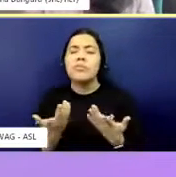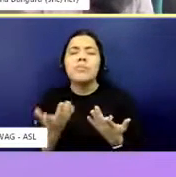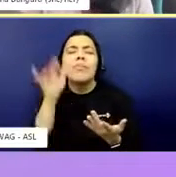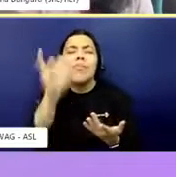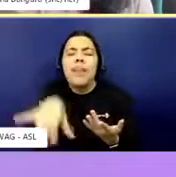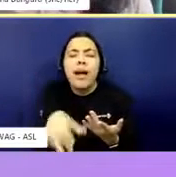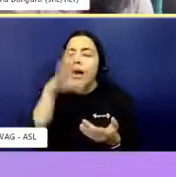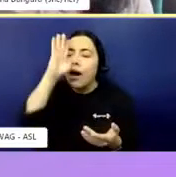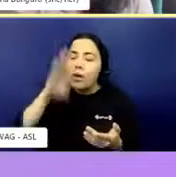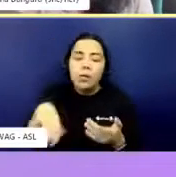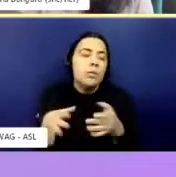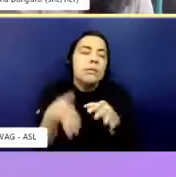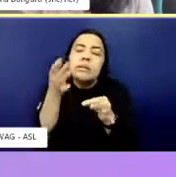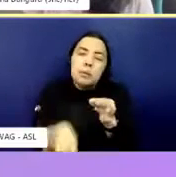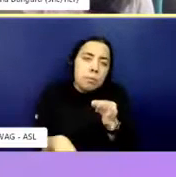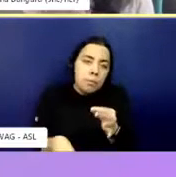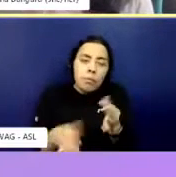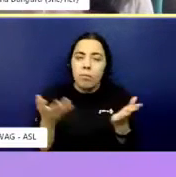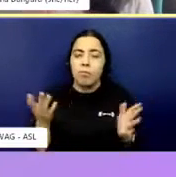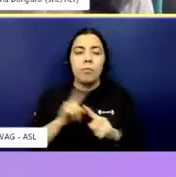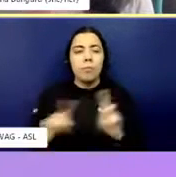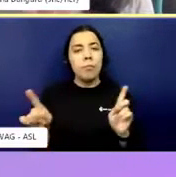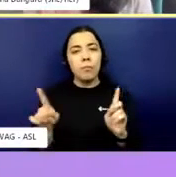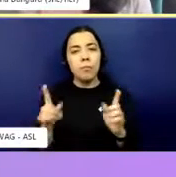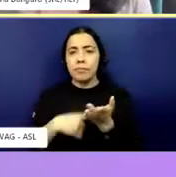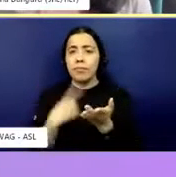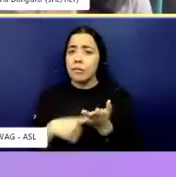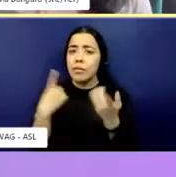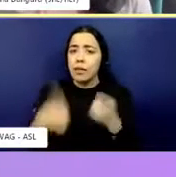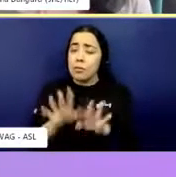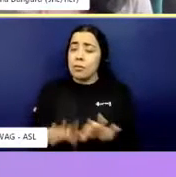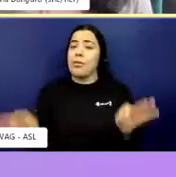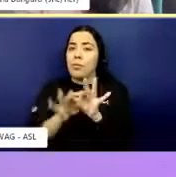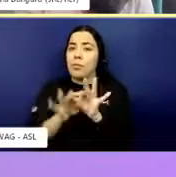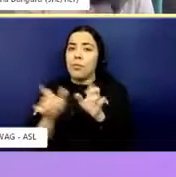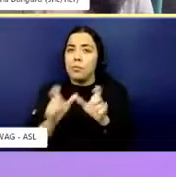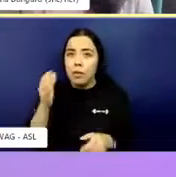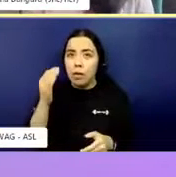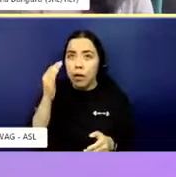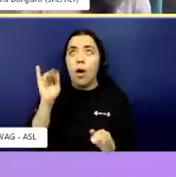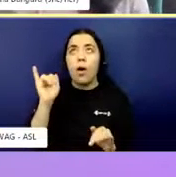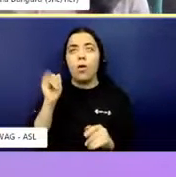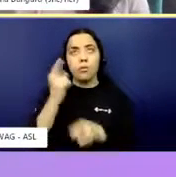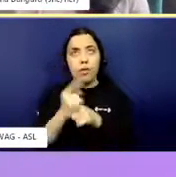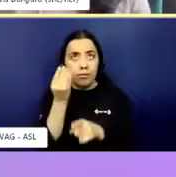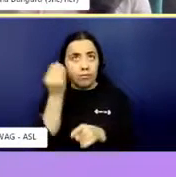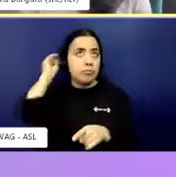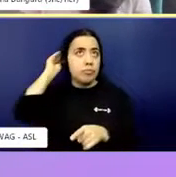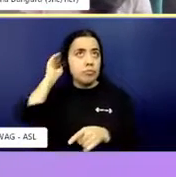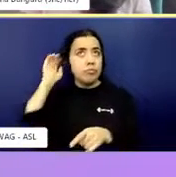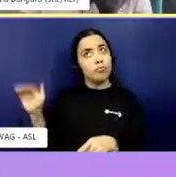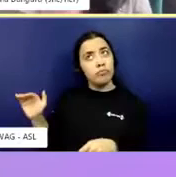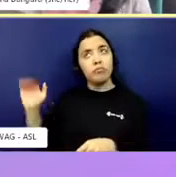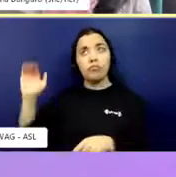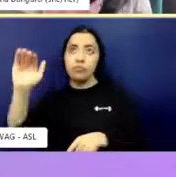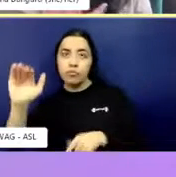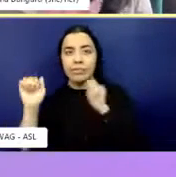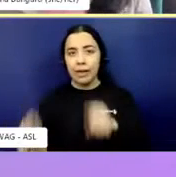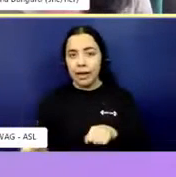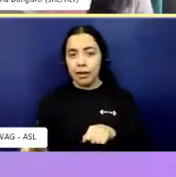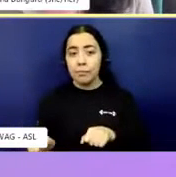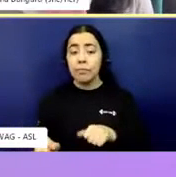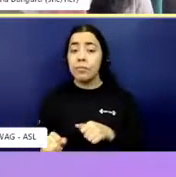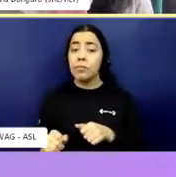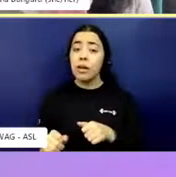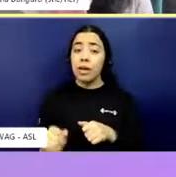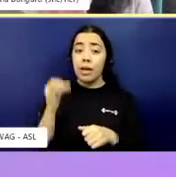I know this is very basic, but sometimes it's important to hear this. And then again, play to your strengths. If you are somebody